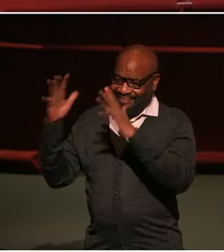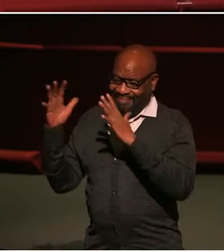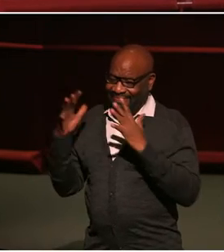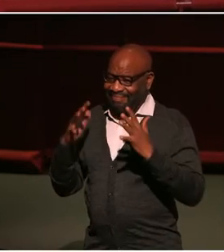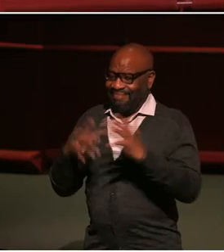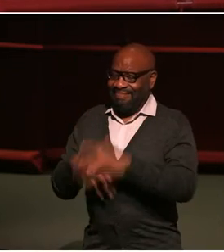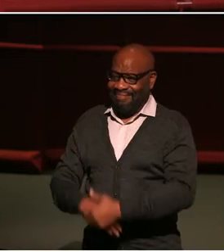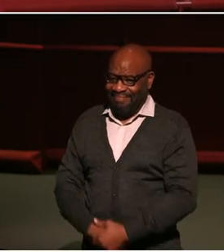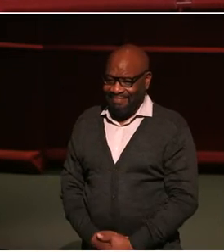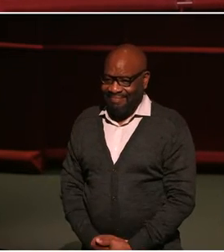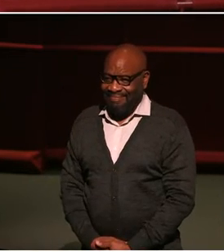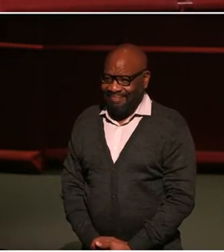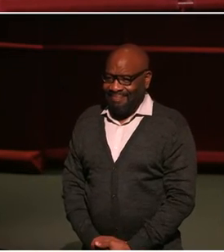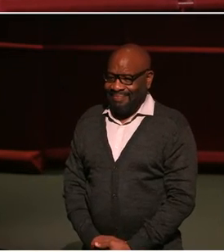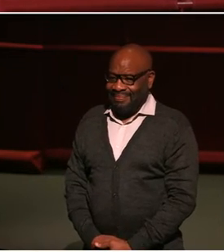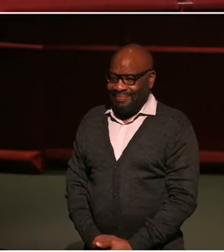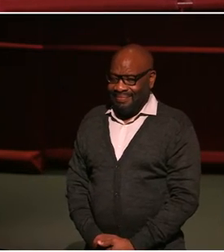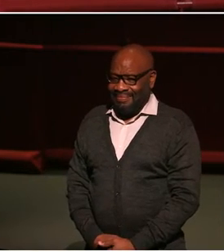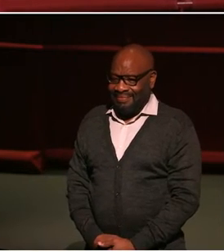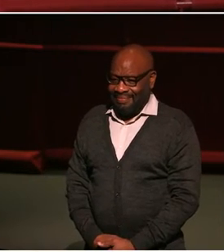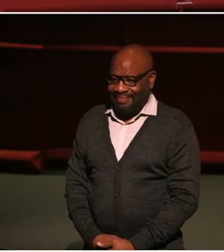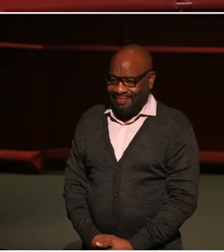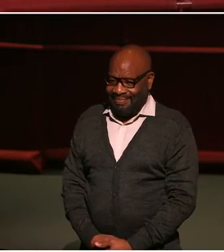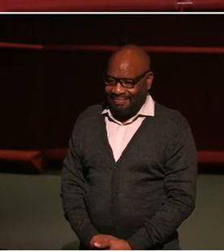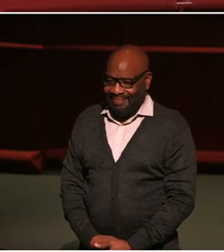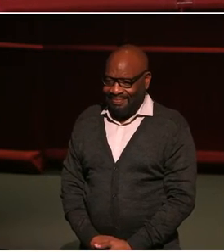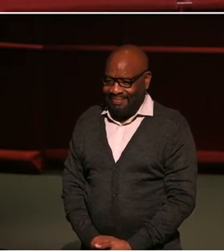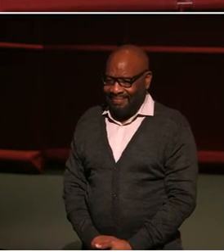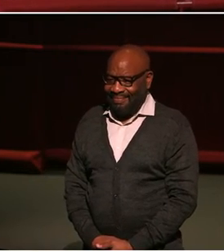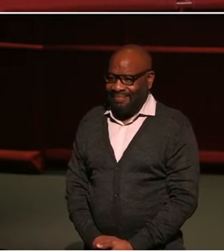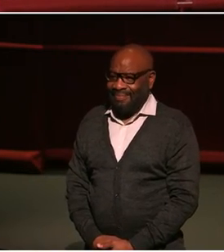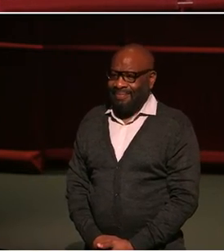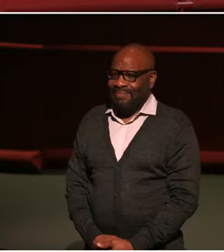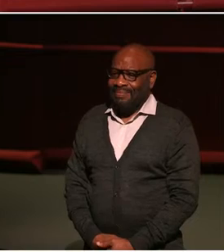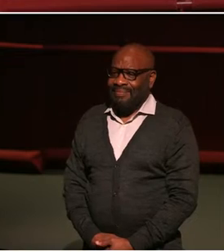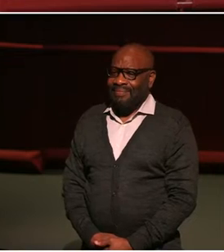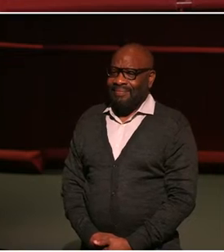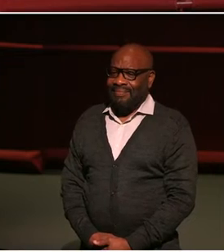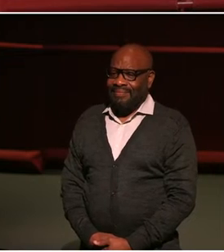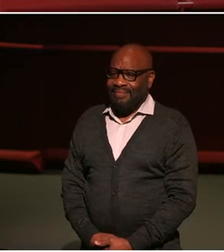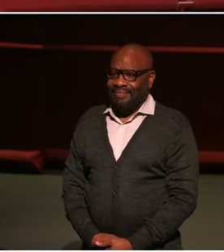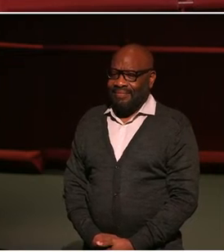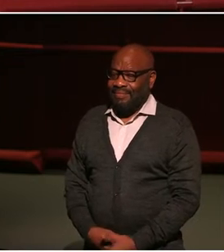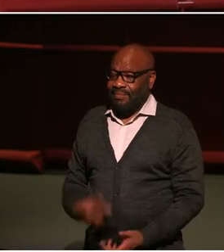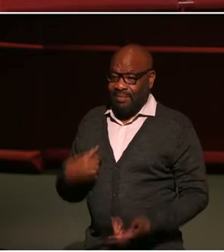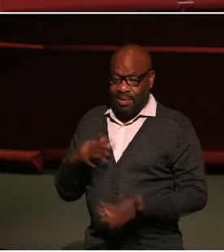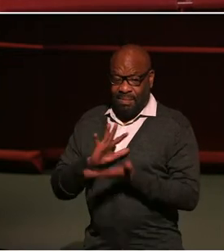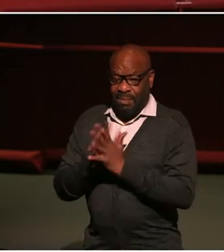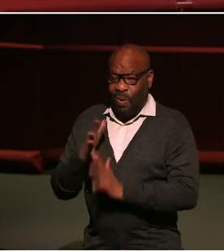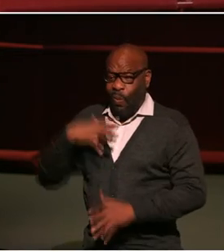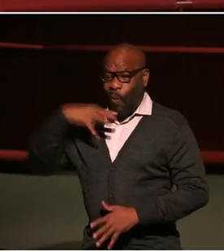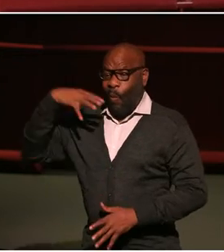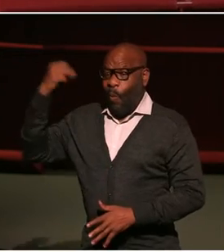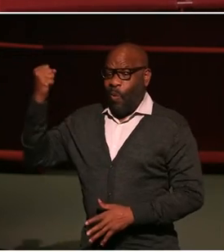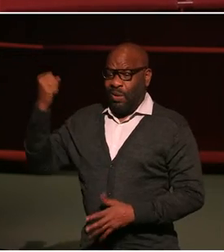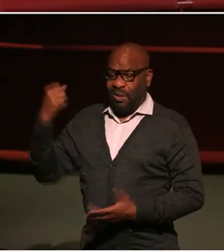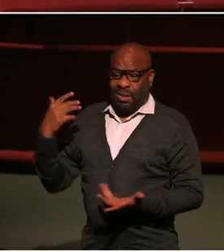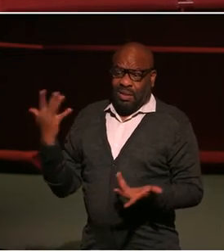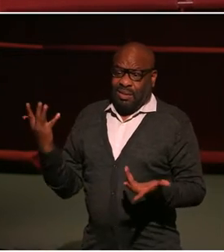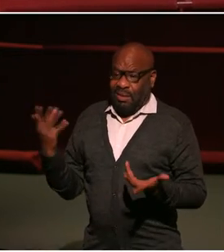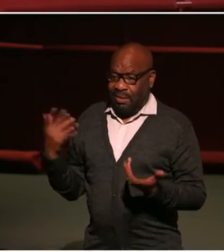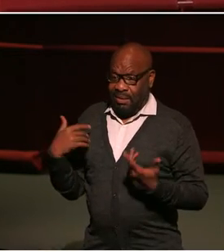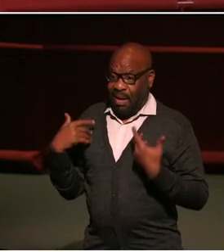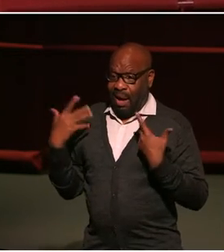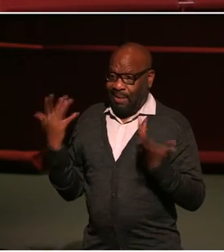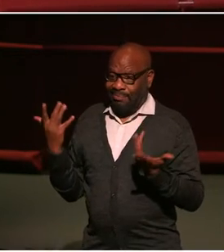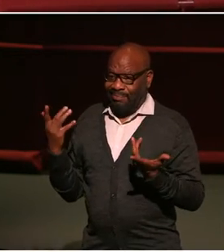yeah, I'll tell you, gilding old is not for sissies, that's one thing. And I'm never doing this again.